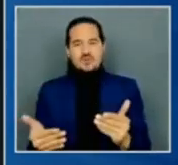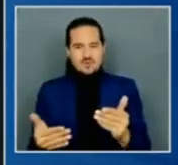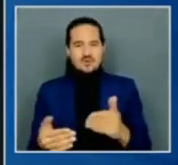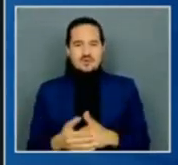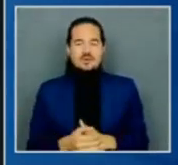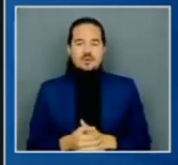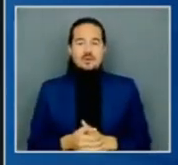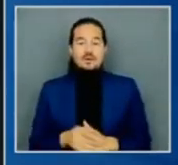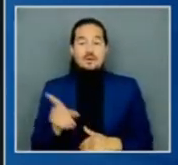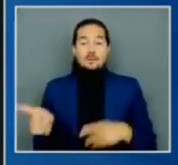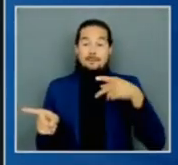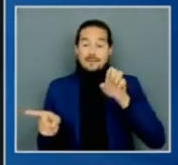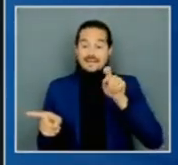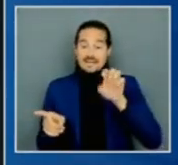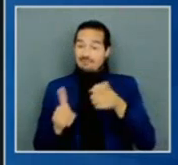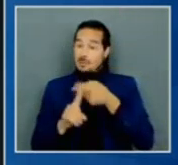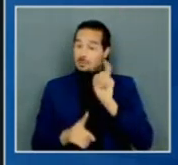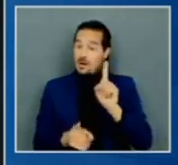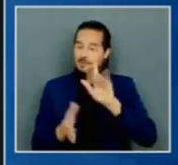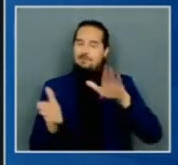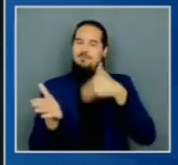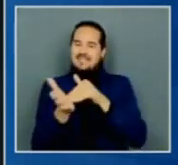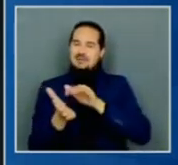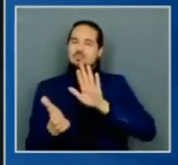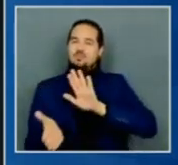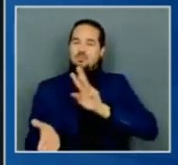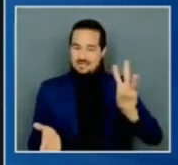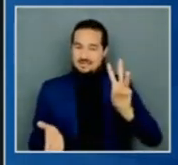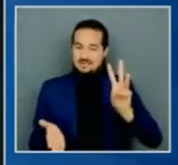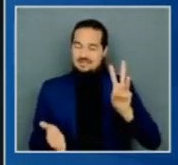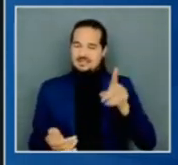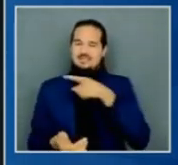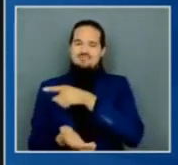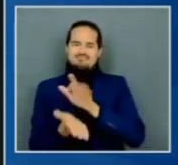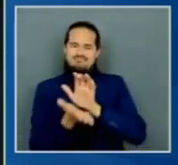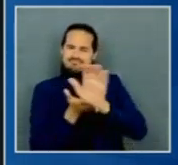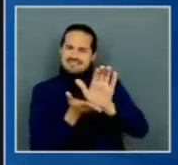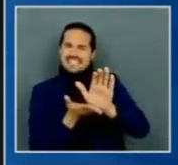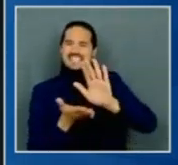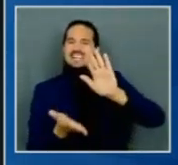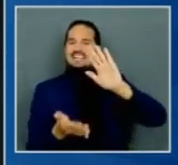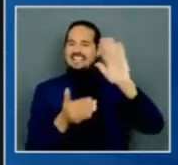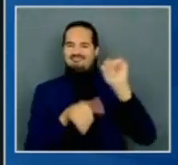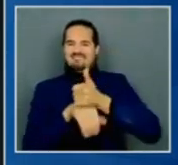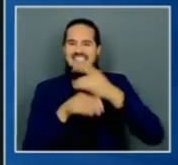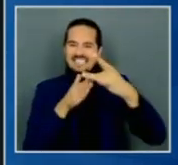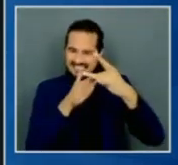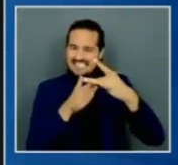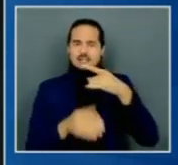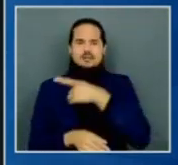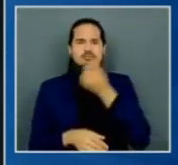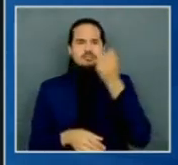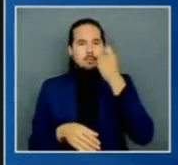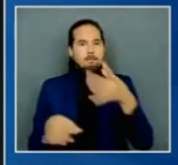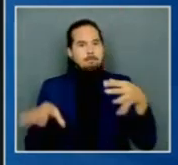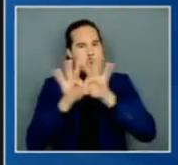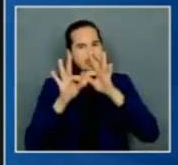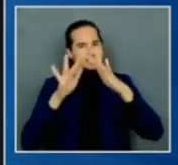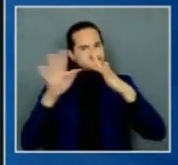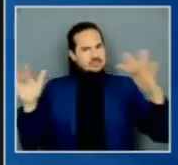leader from the industrial Midwest who understands we need to create opportunity for people of all